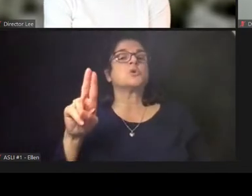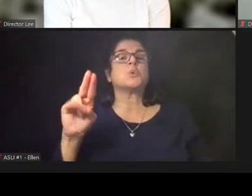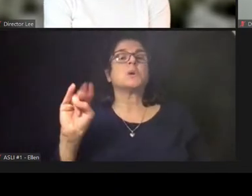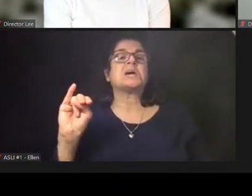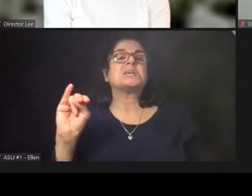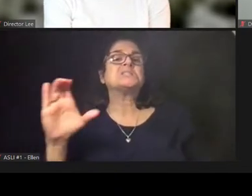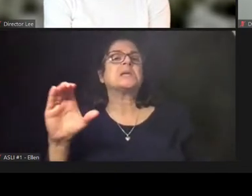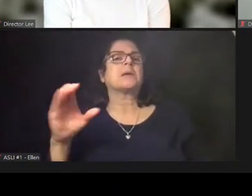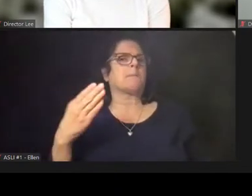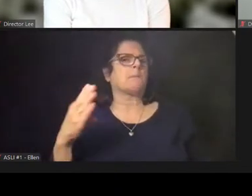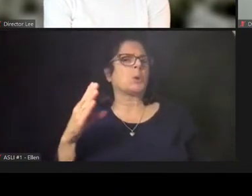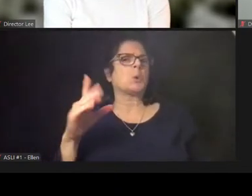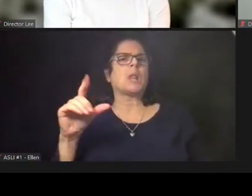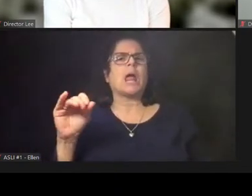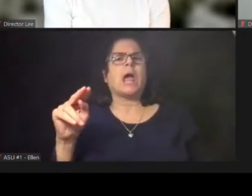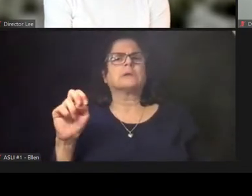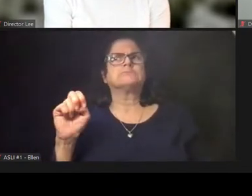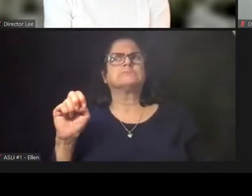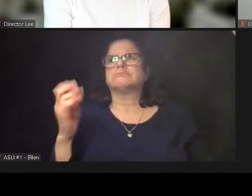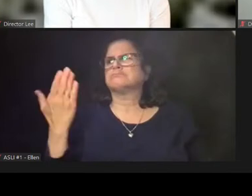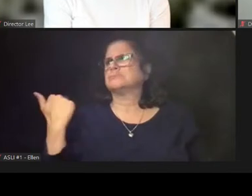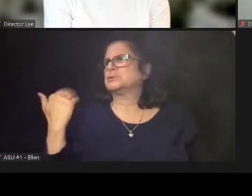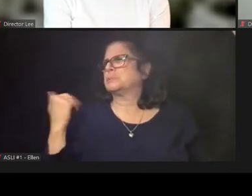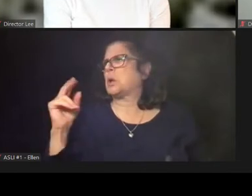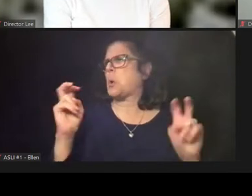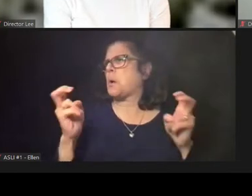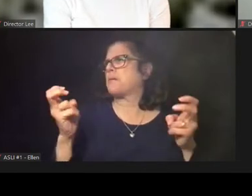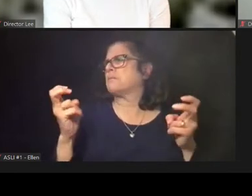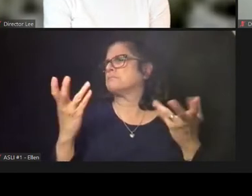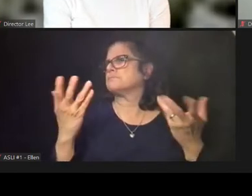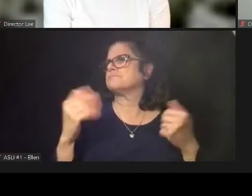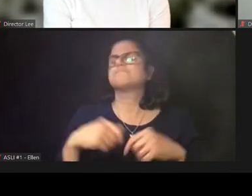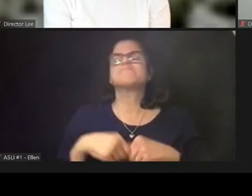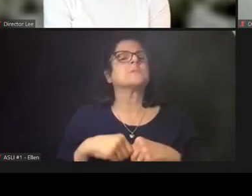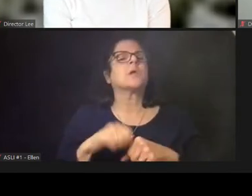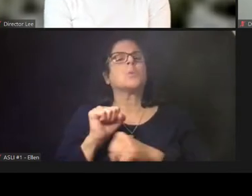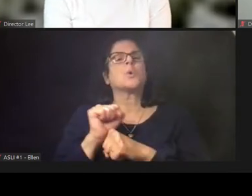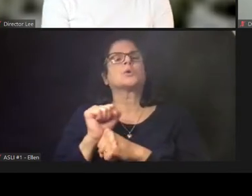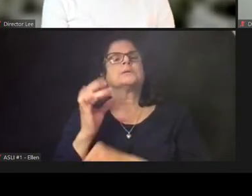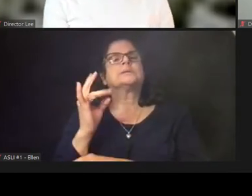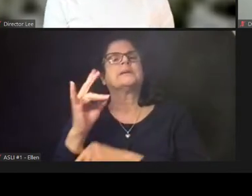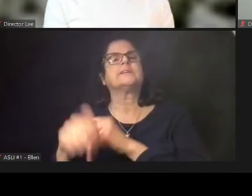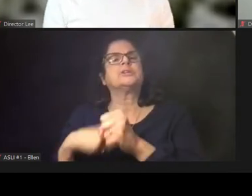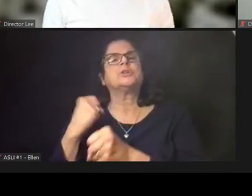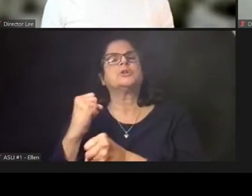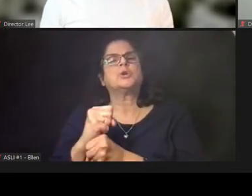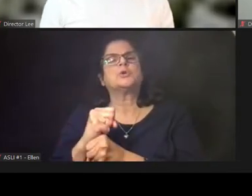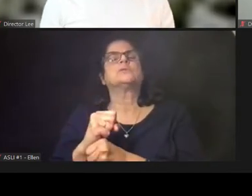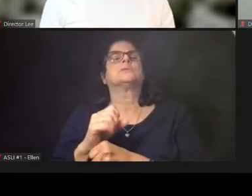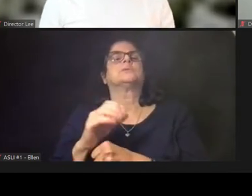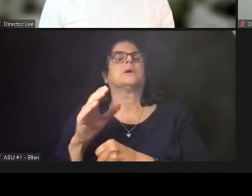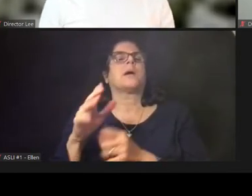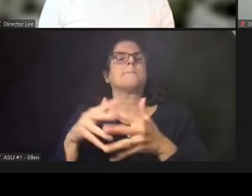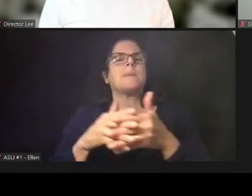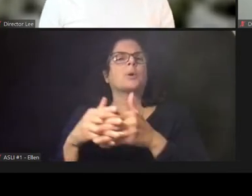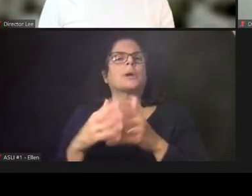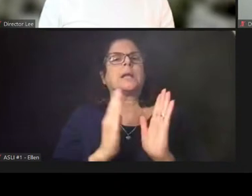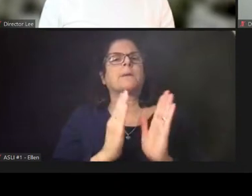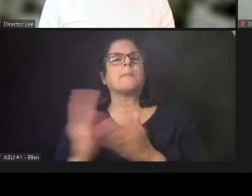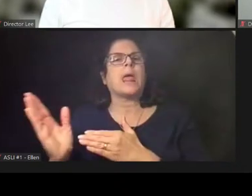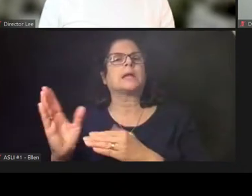Line, I forget what it was called then. My 7 years at the American Planning Association in Hyde Park, I took the Jeffrey Express every day down